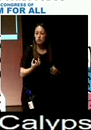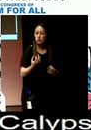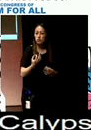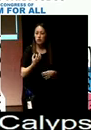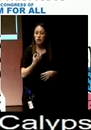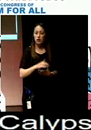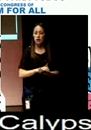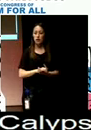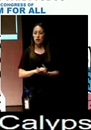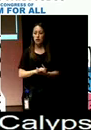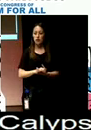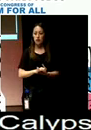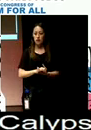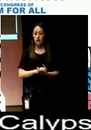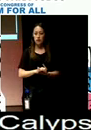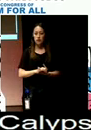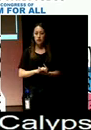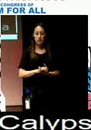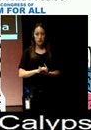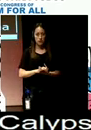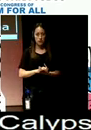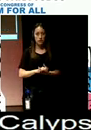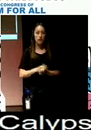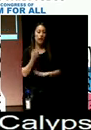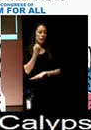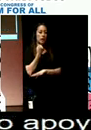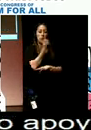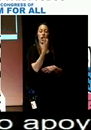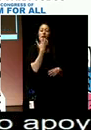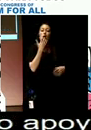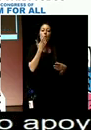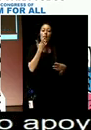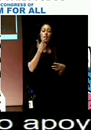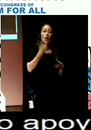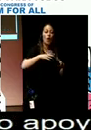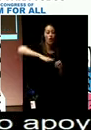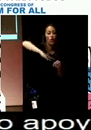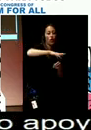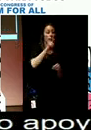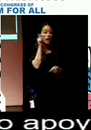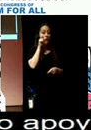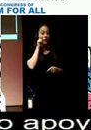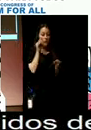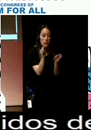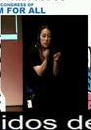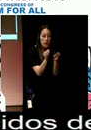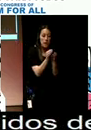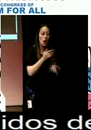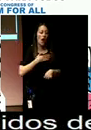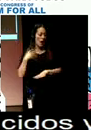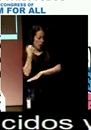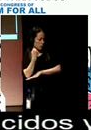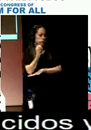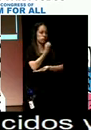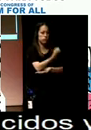massified touristic destinations. One can consider places such as the Eden Destinations, another program by the